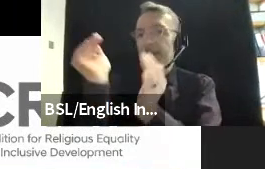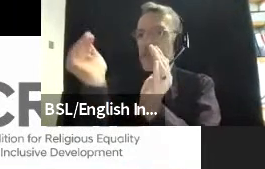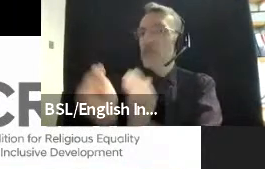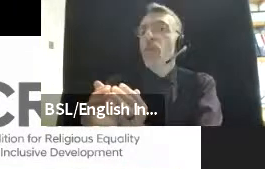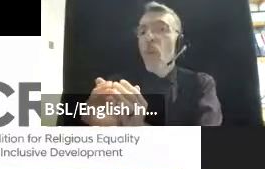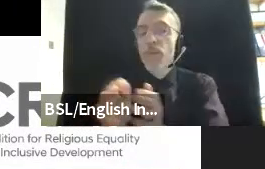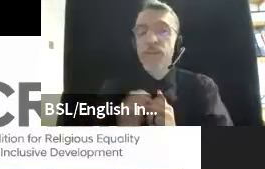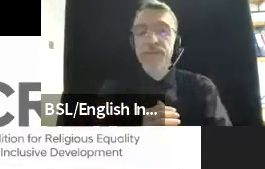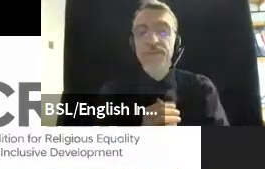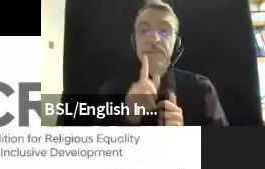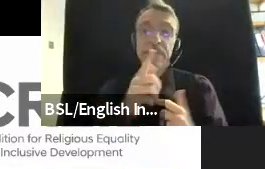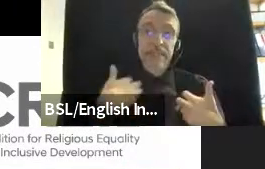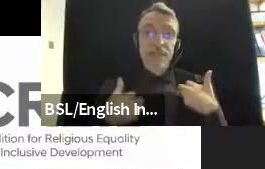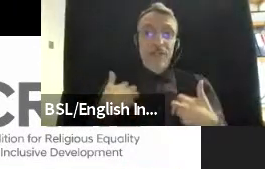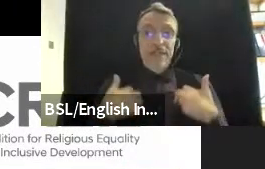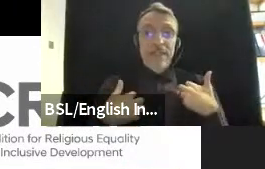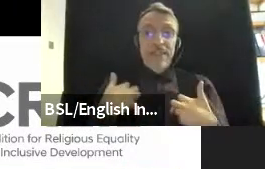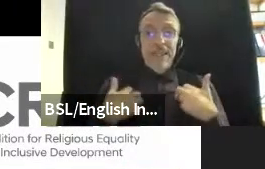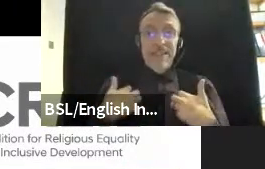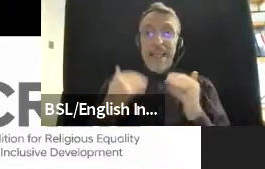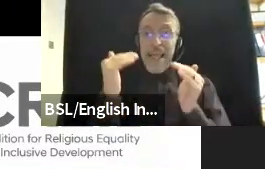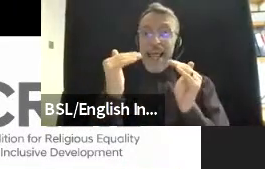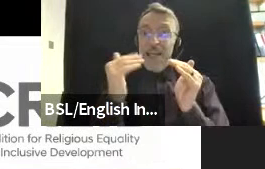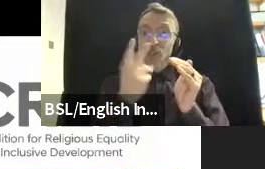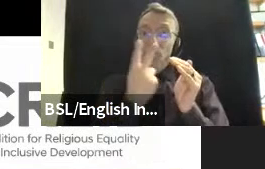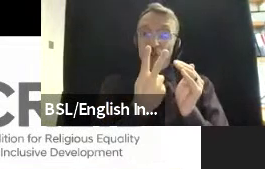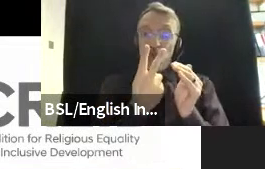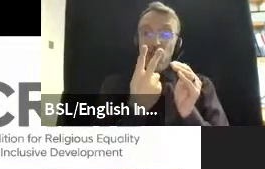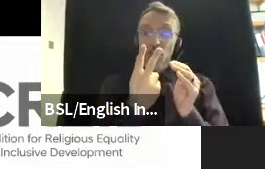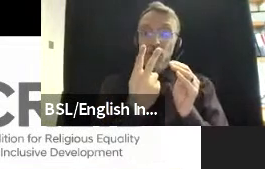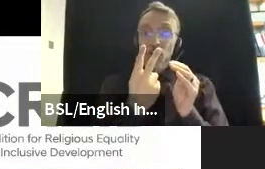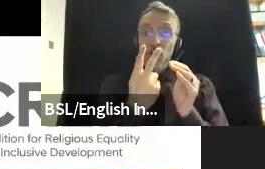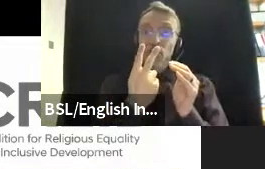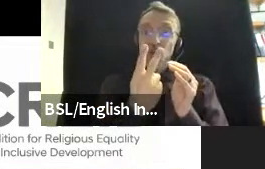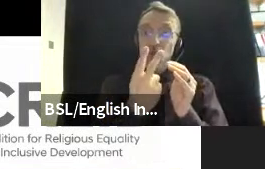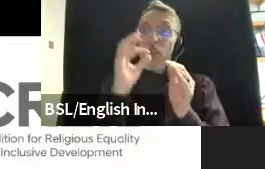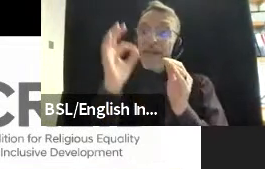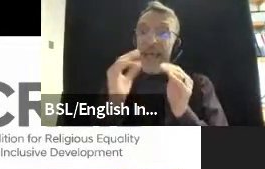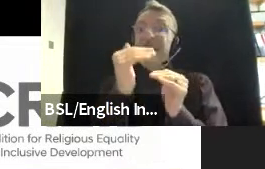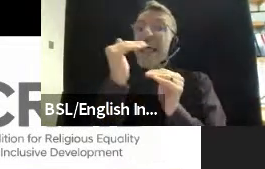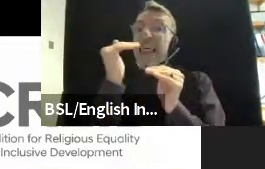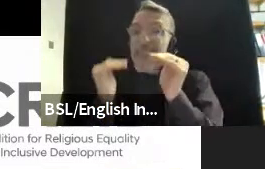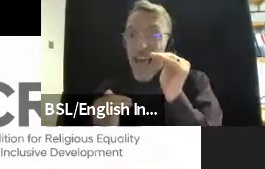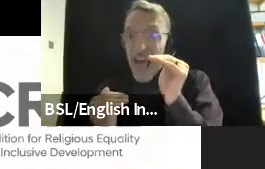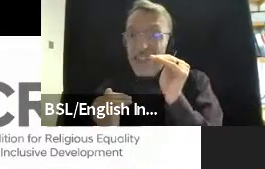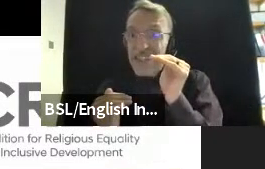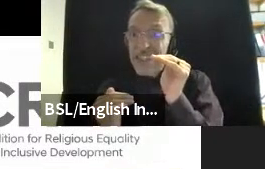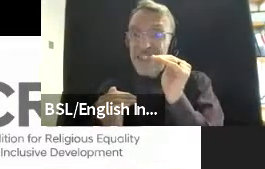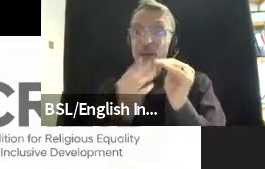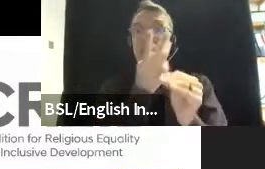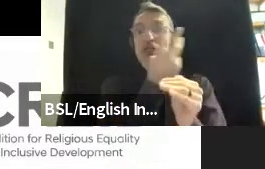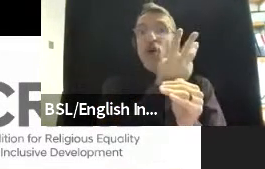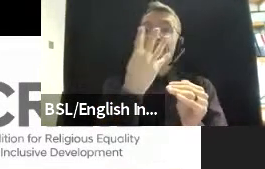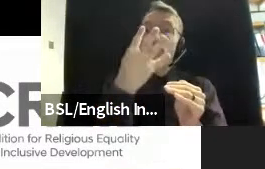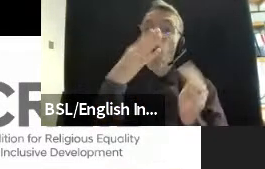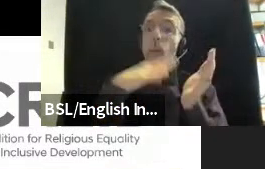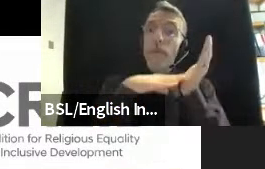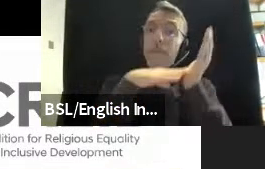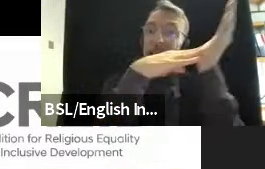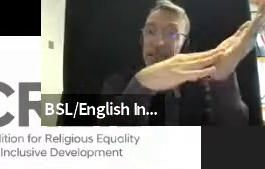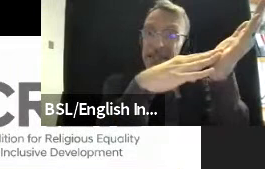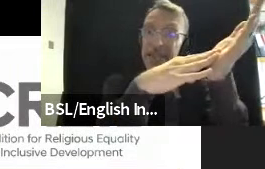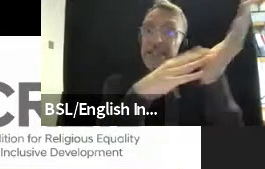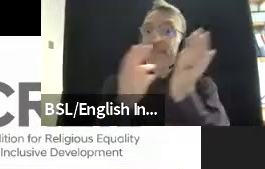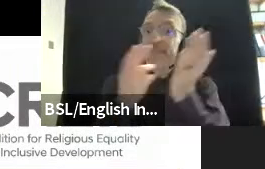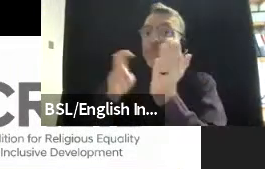Interestingly, there is less than 2% of registered persons with disabilities out of 34 million population,